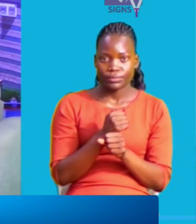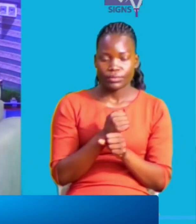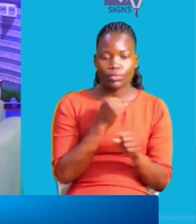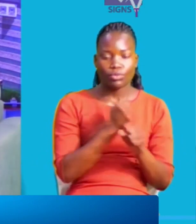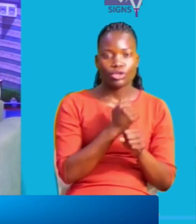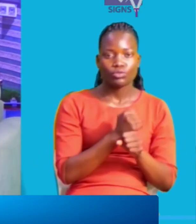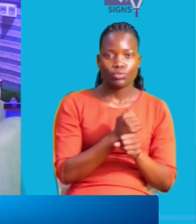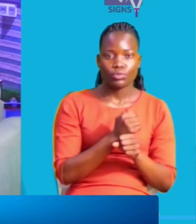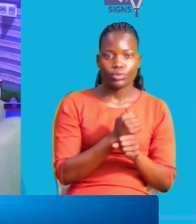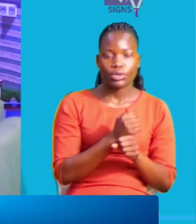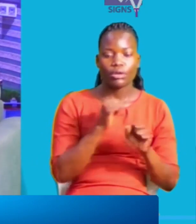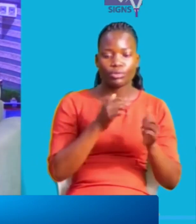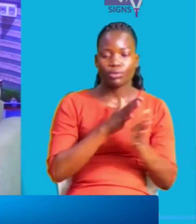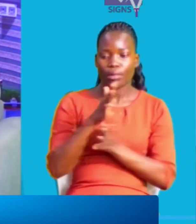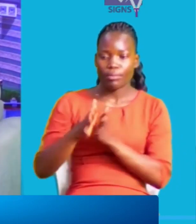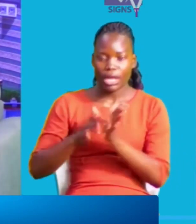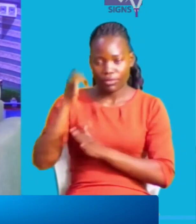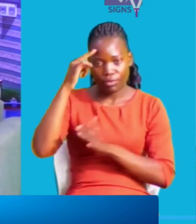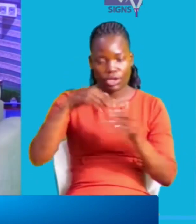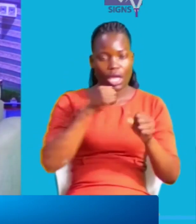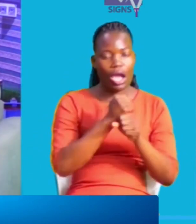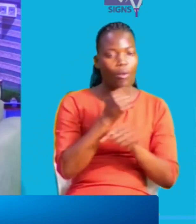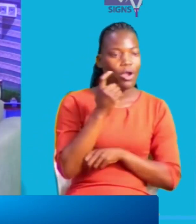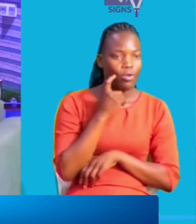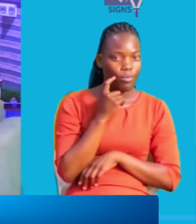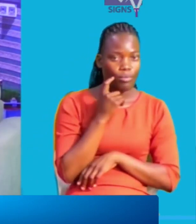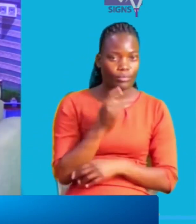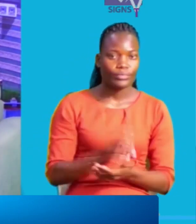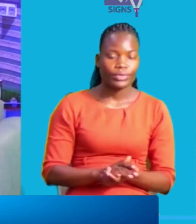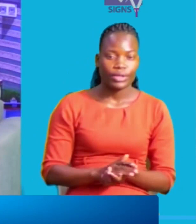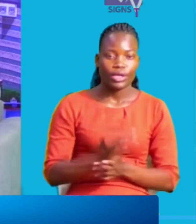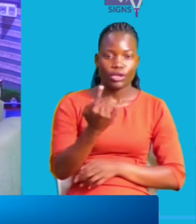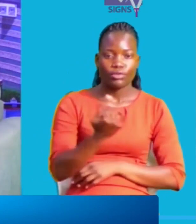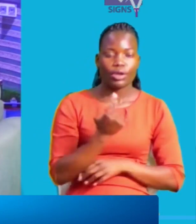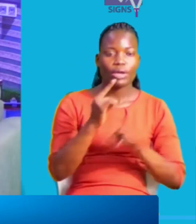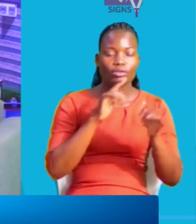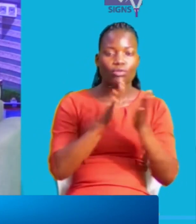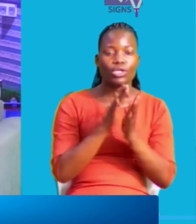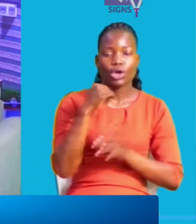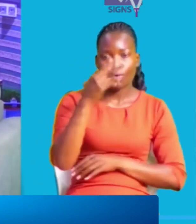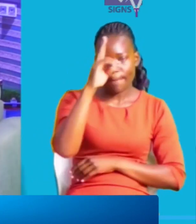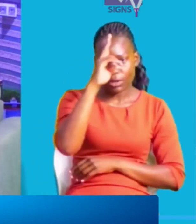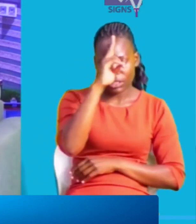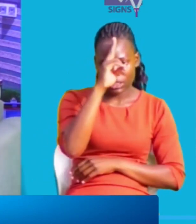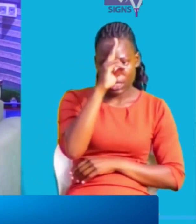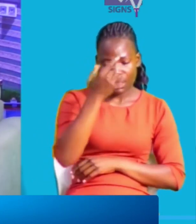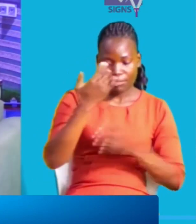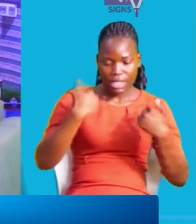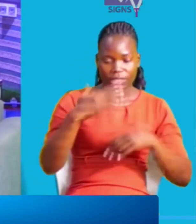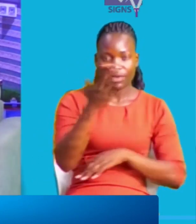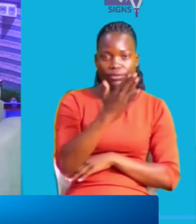tufanye hii, we can organize even what for a workshop. Unakuja tu unaongea na askari. Yeah. I've never